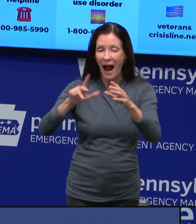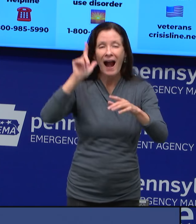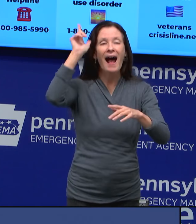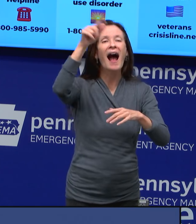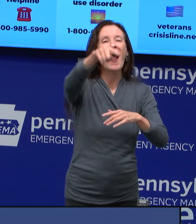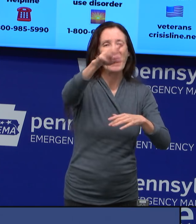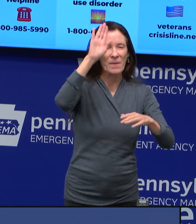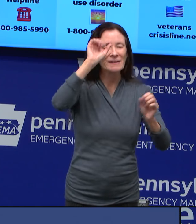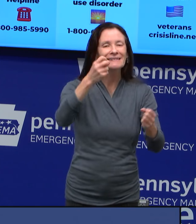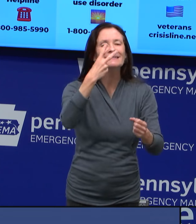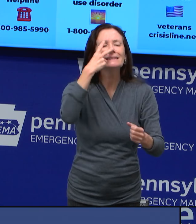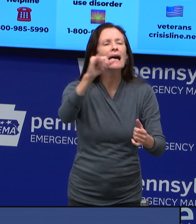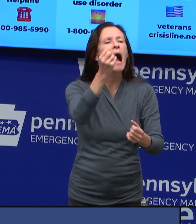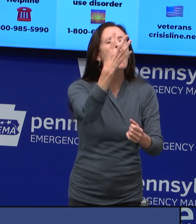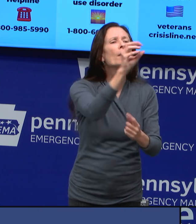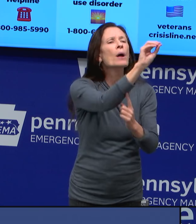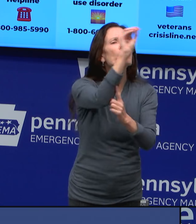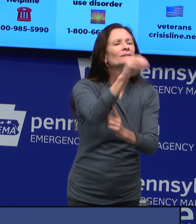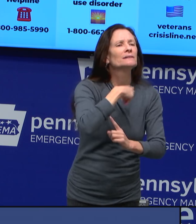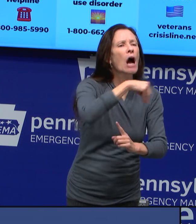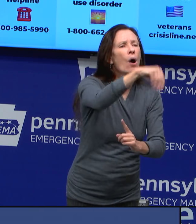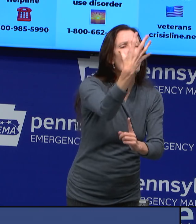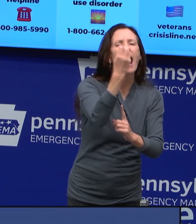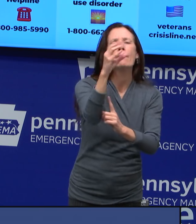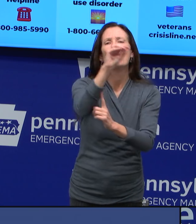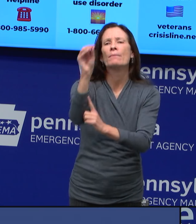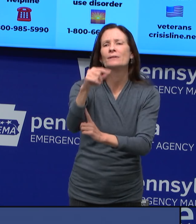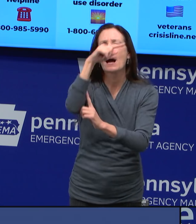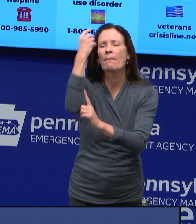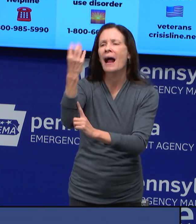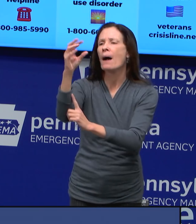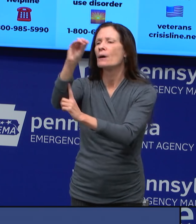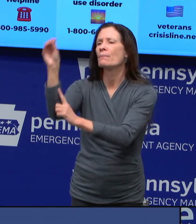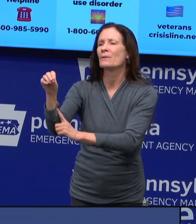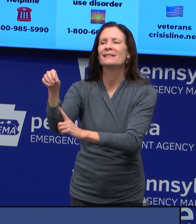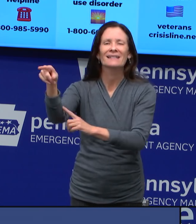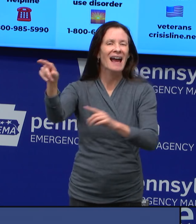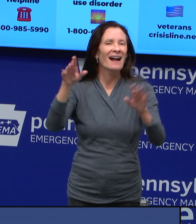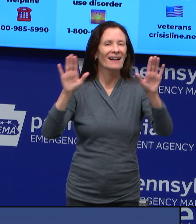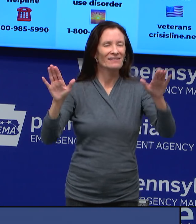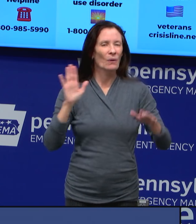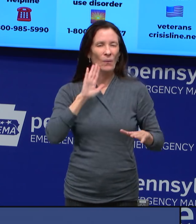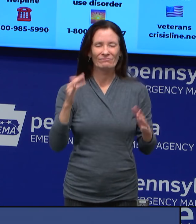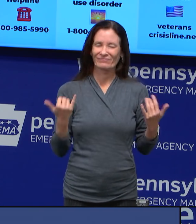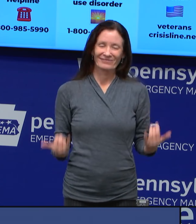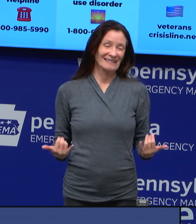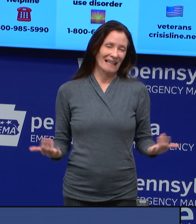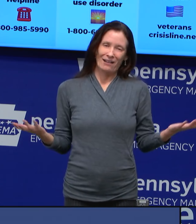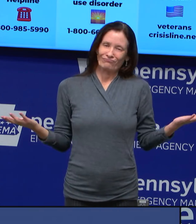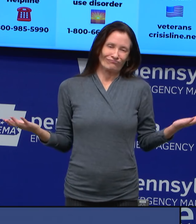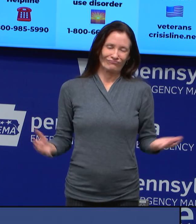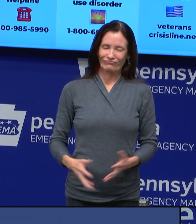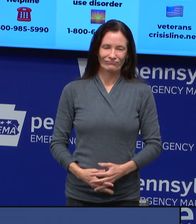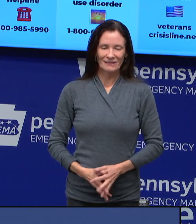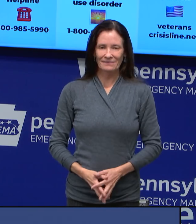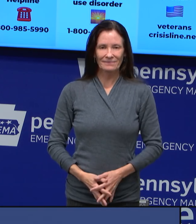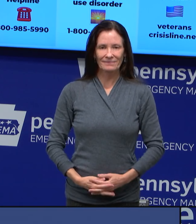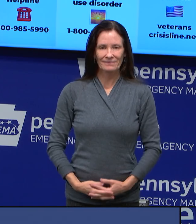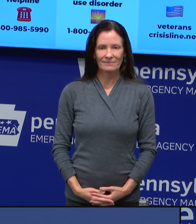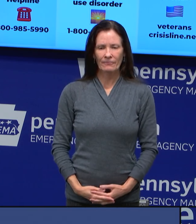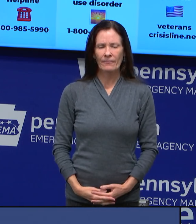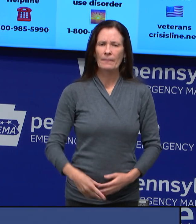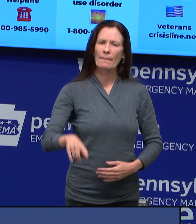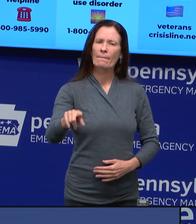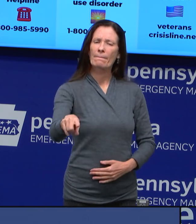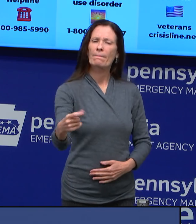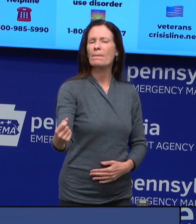office to consider the county separately from the Southwest region. Part of the county's request notes the stay-at-home order was phased in on a